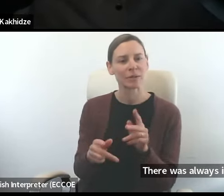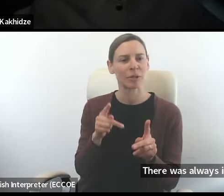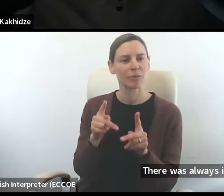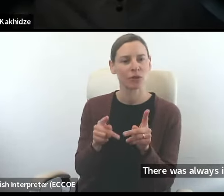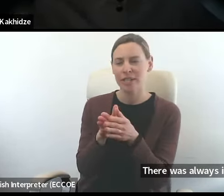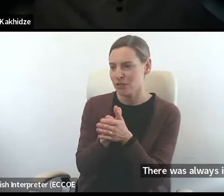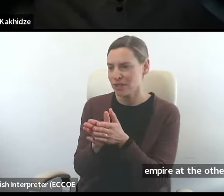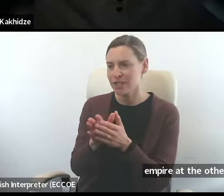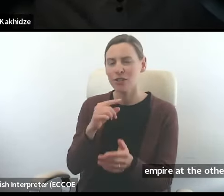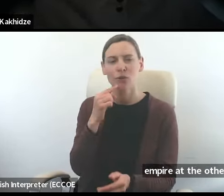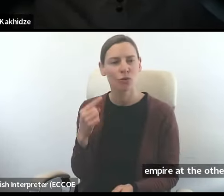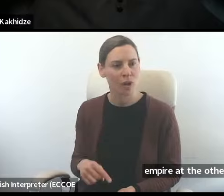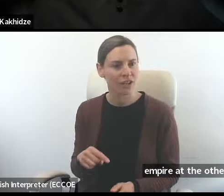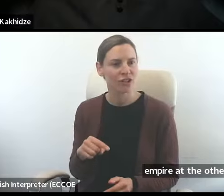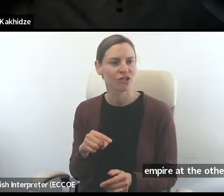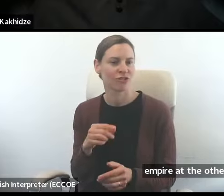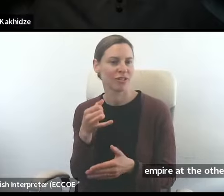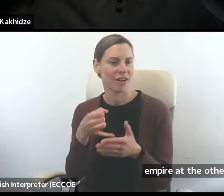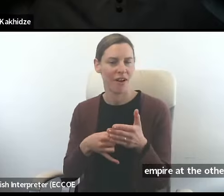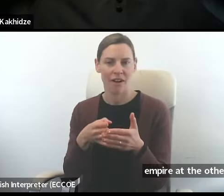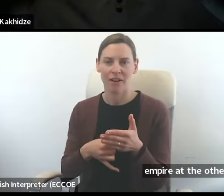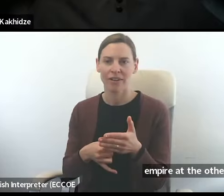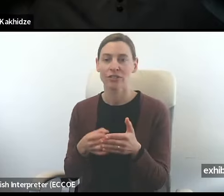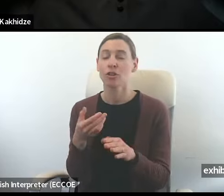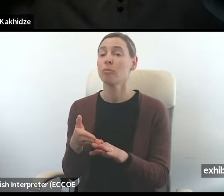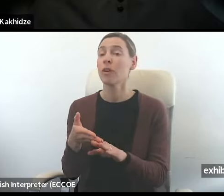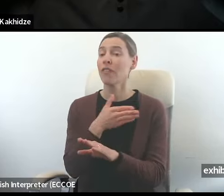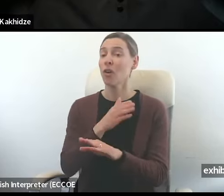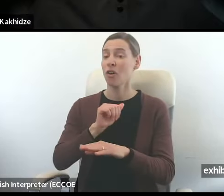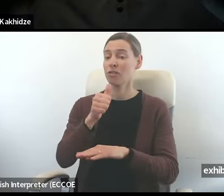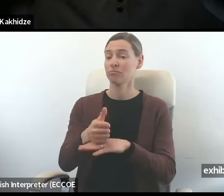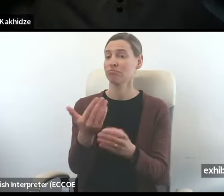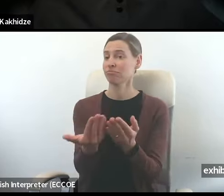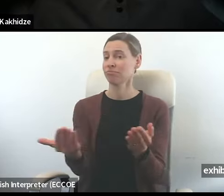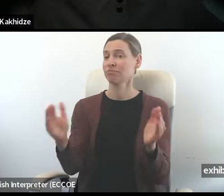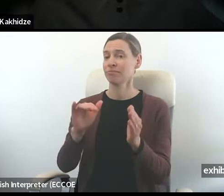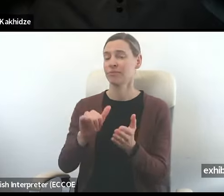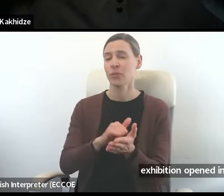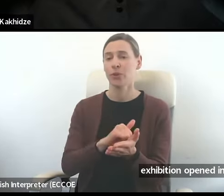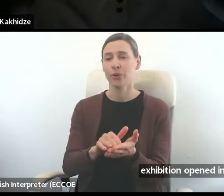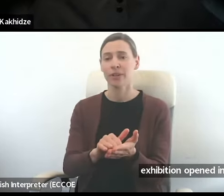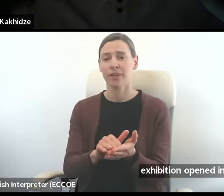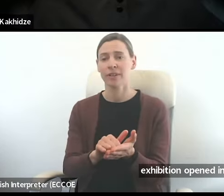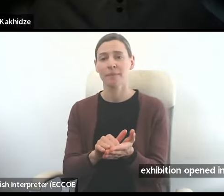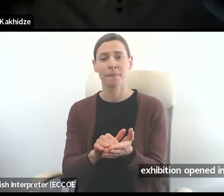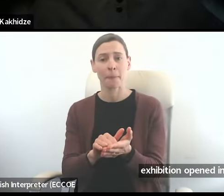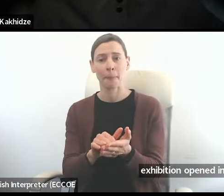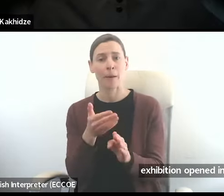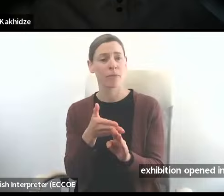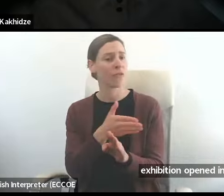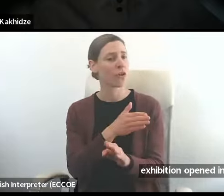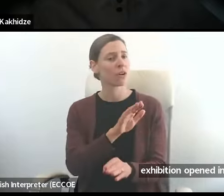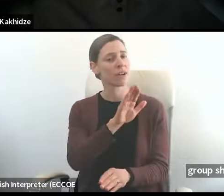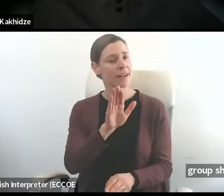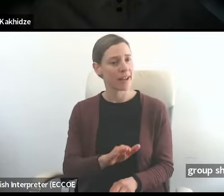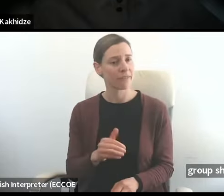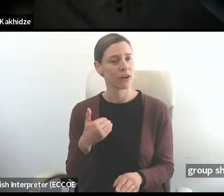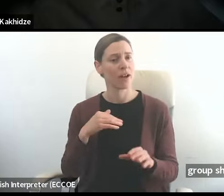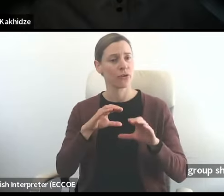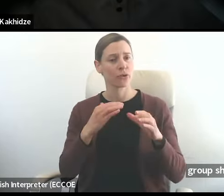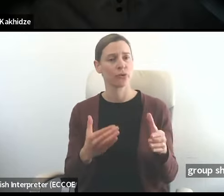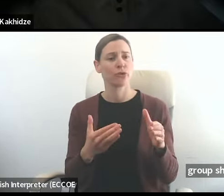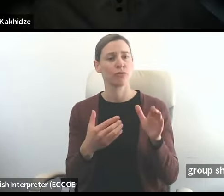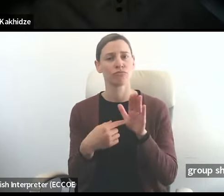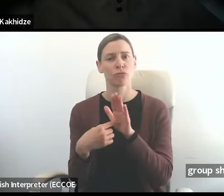this exhibition opened in New York, there has never been a group show in New York City of Ukrainian artists